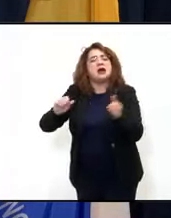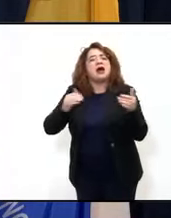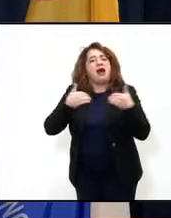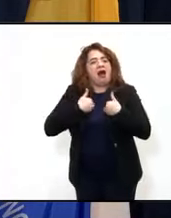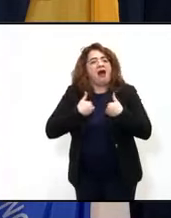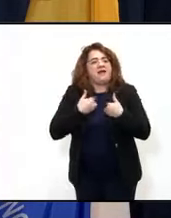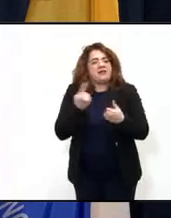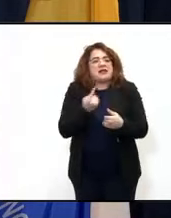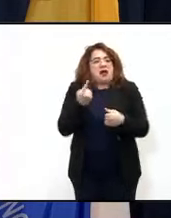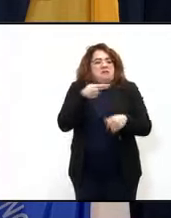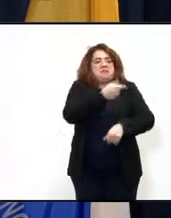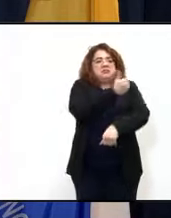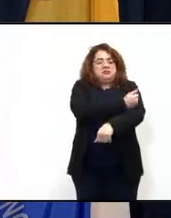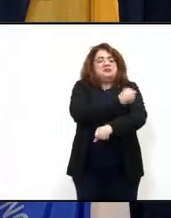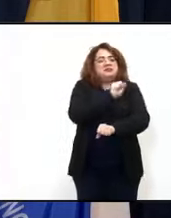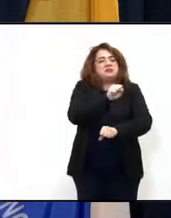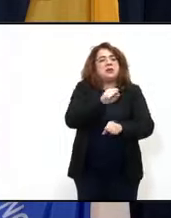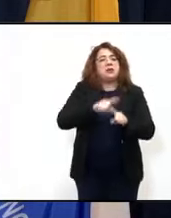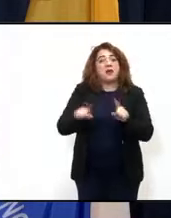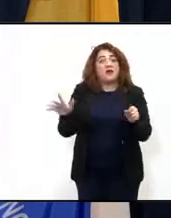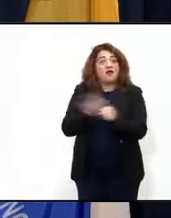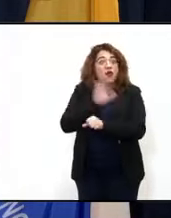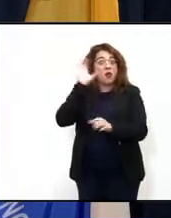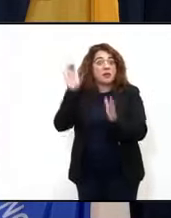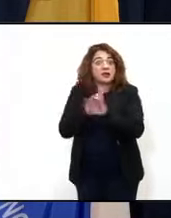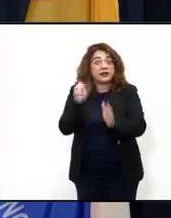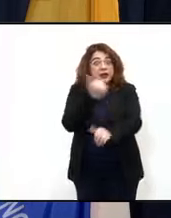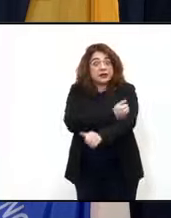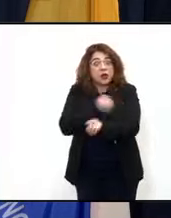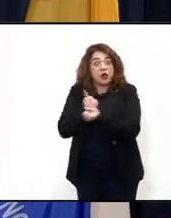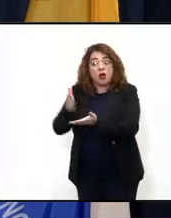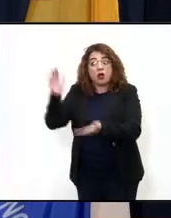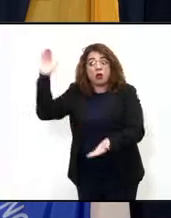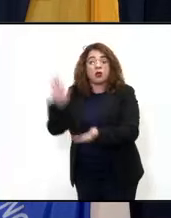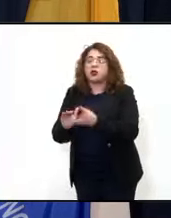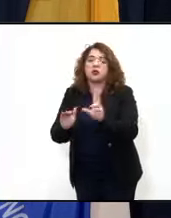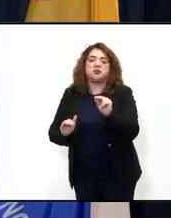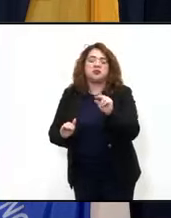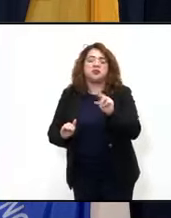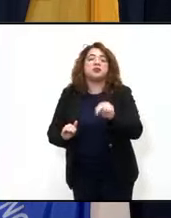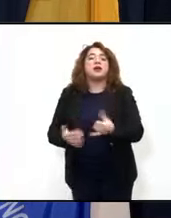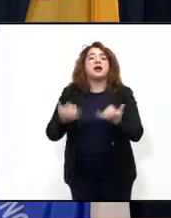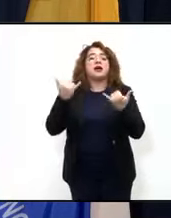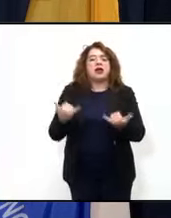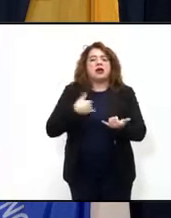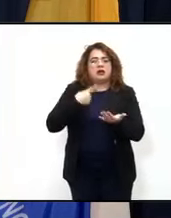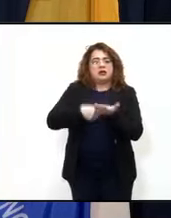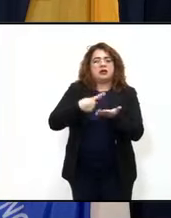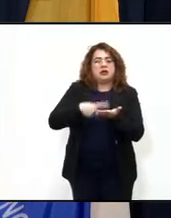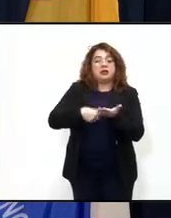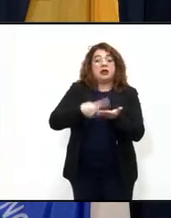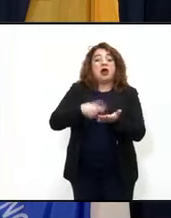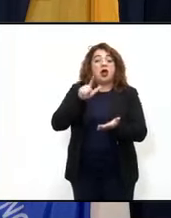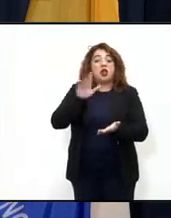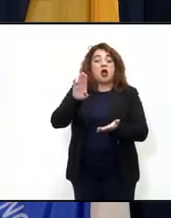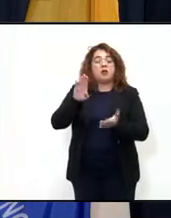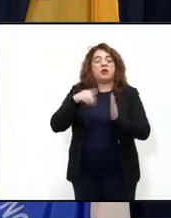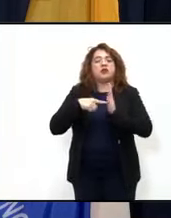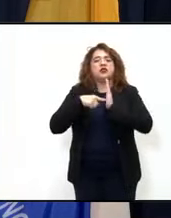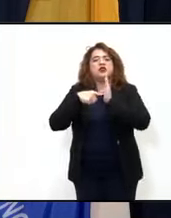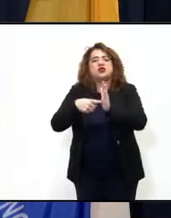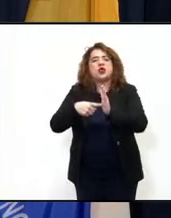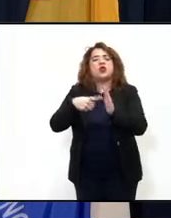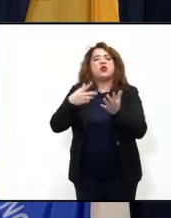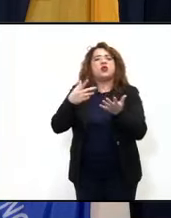about vaccine distribution. First, and the governor noted today that Long Beach continues to kind of model